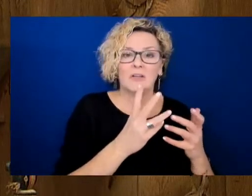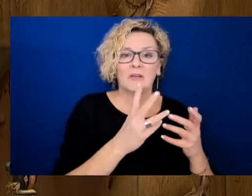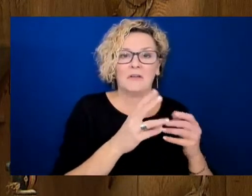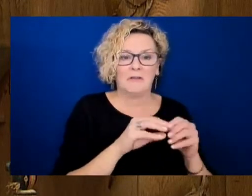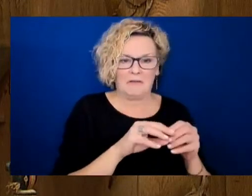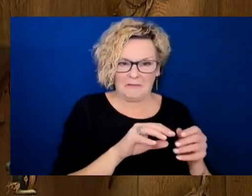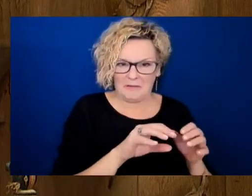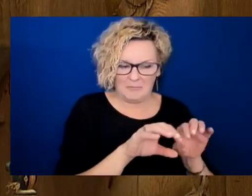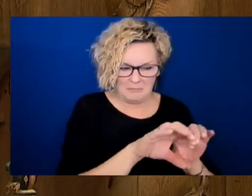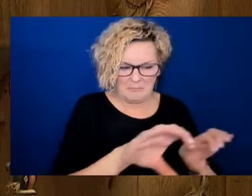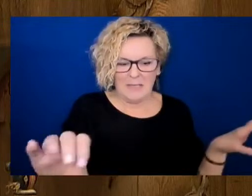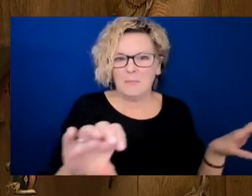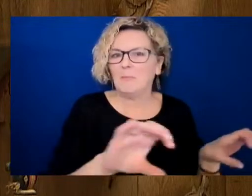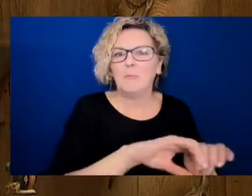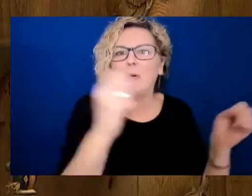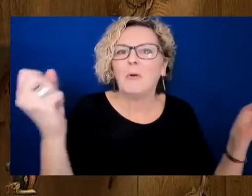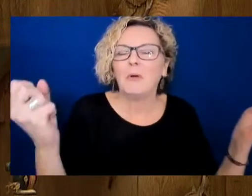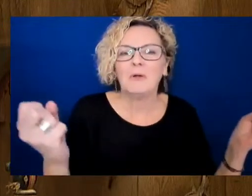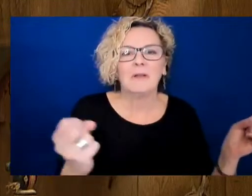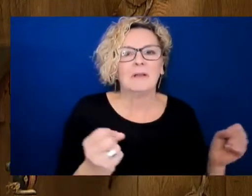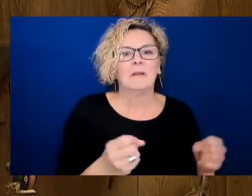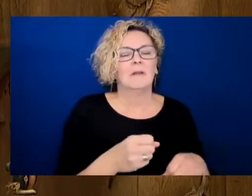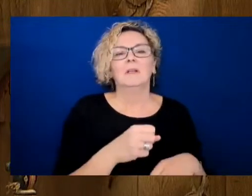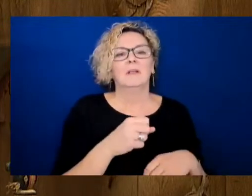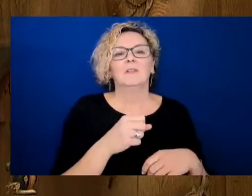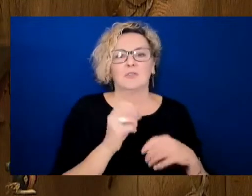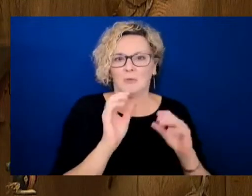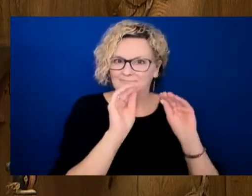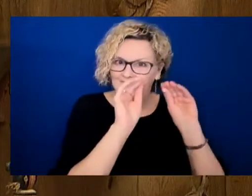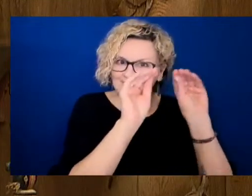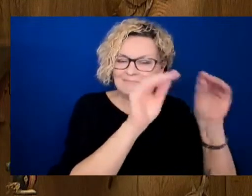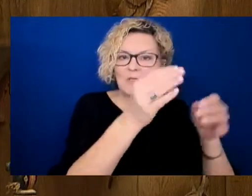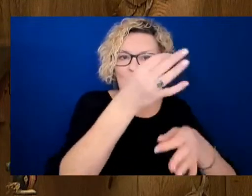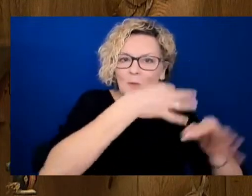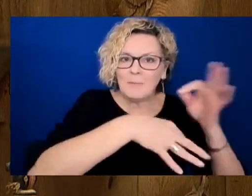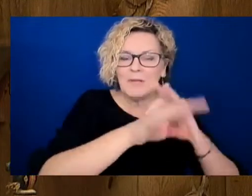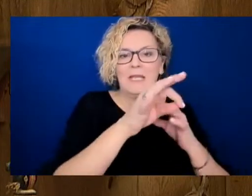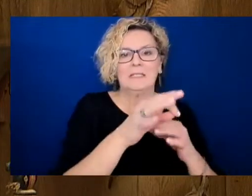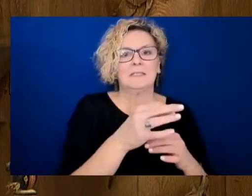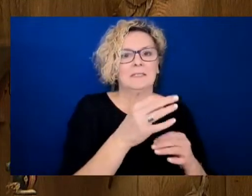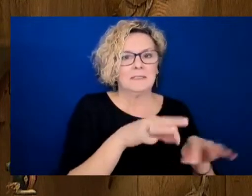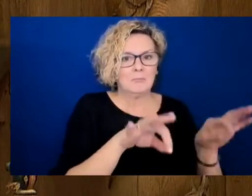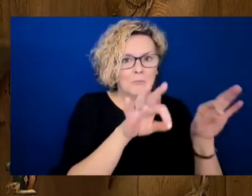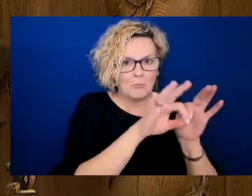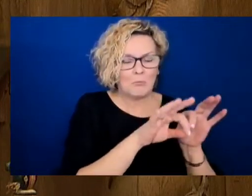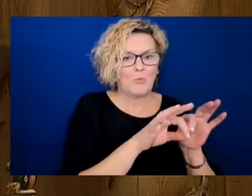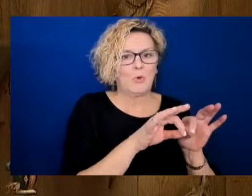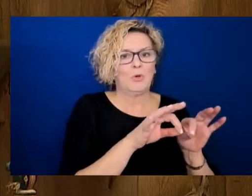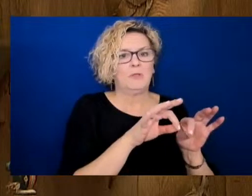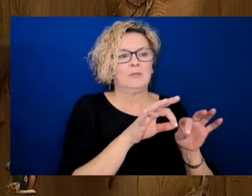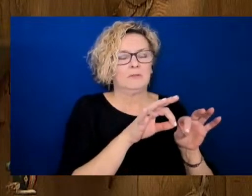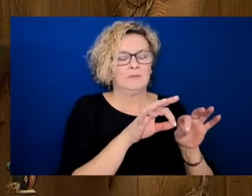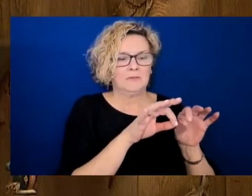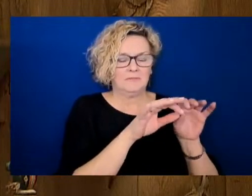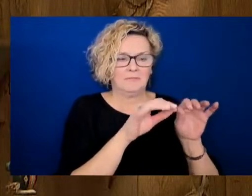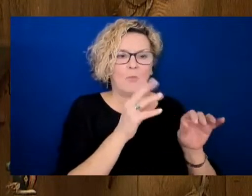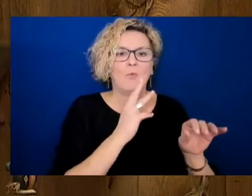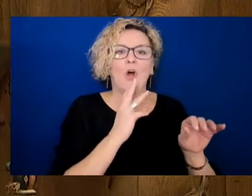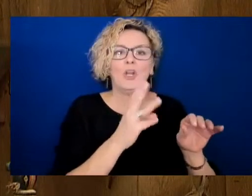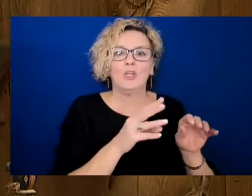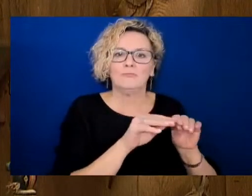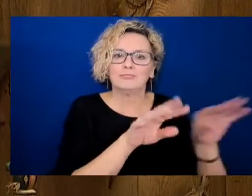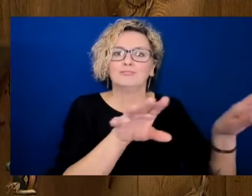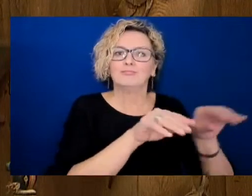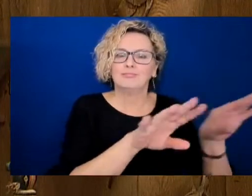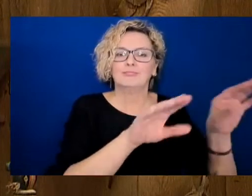supply. Today, your government is helping the city replace crucial sections of its aging water distribution system to